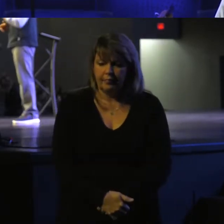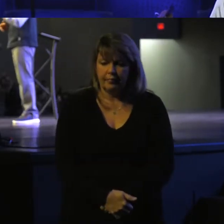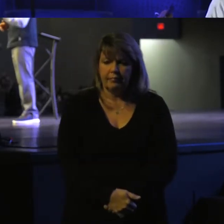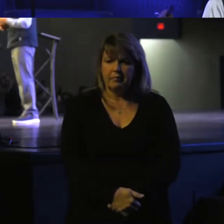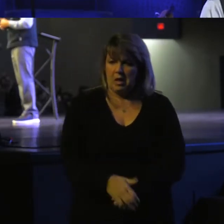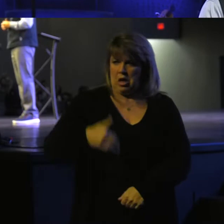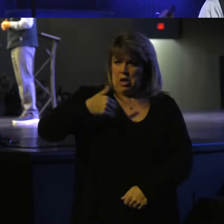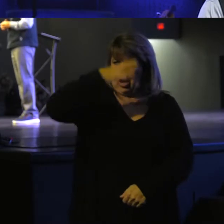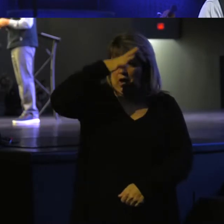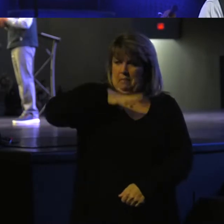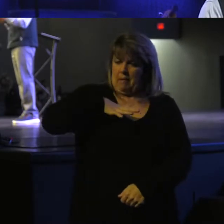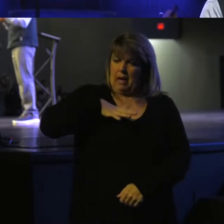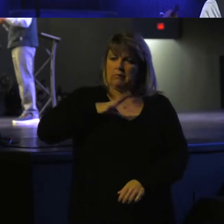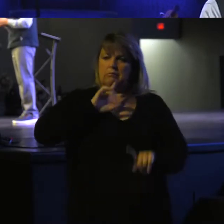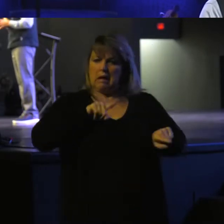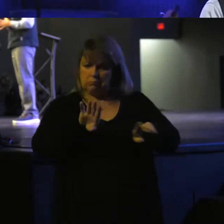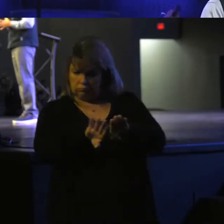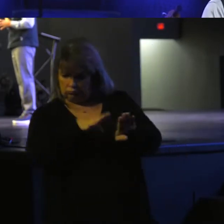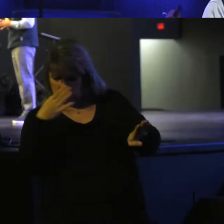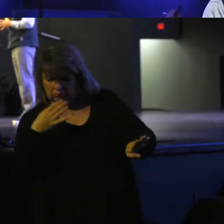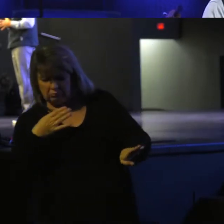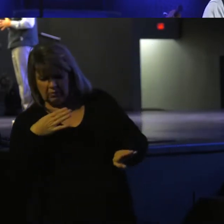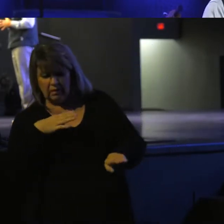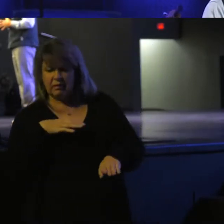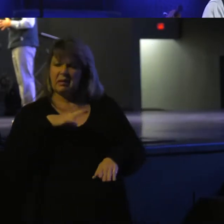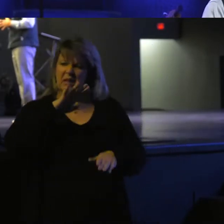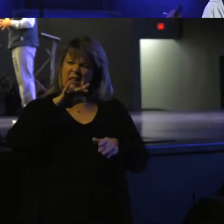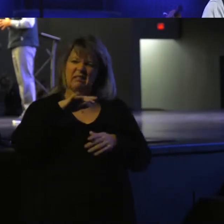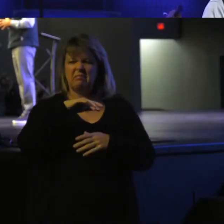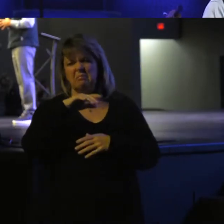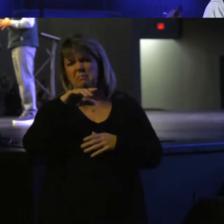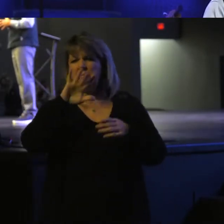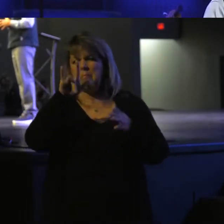There was a young man who answered the door, mid to late 20s.